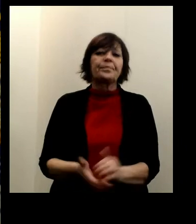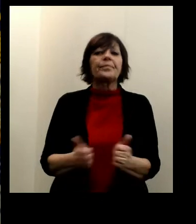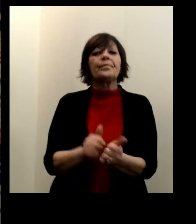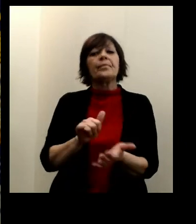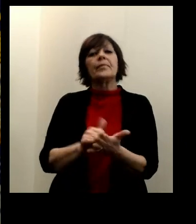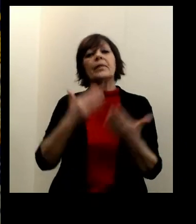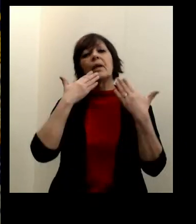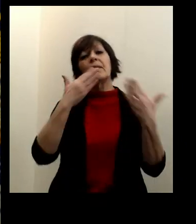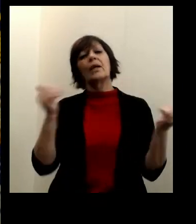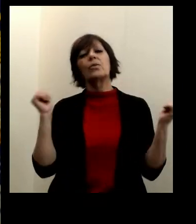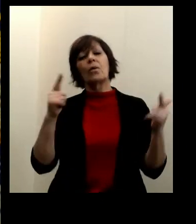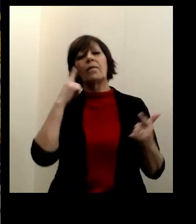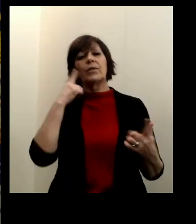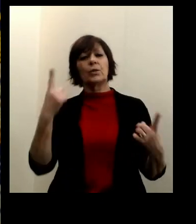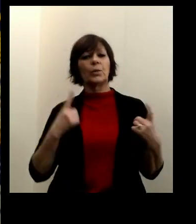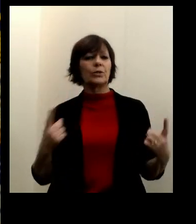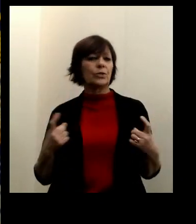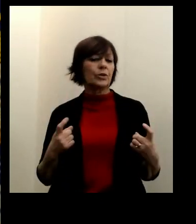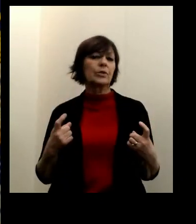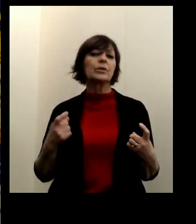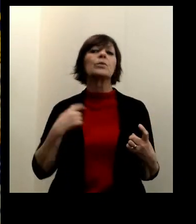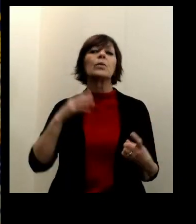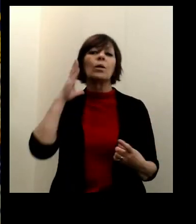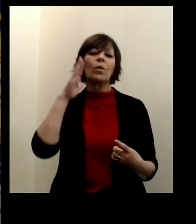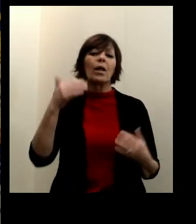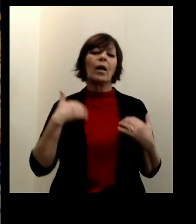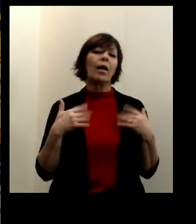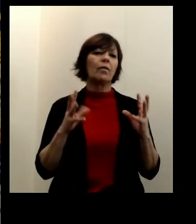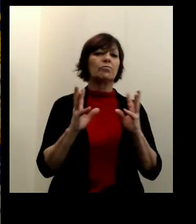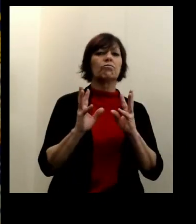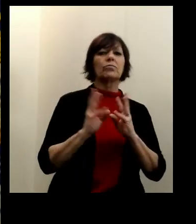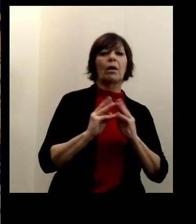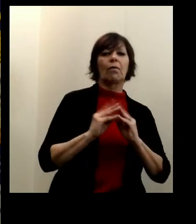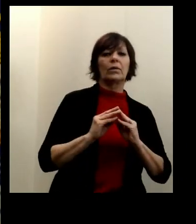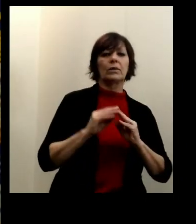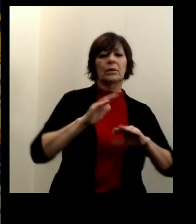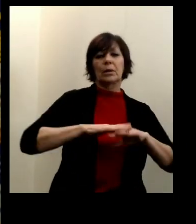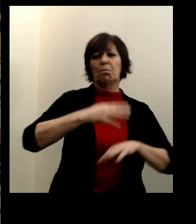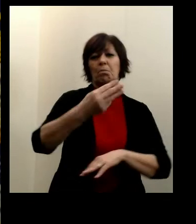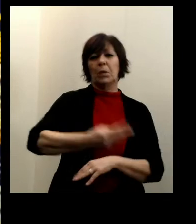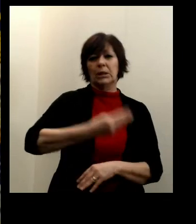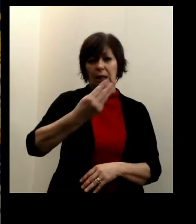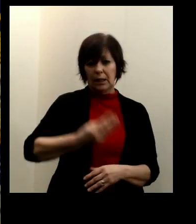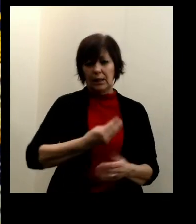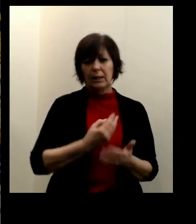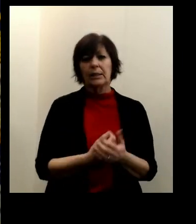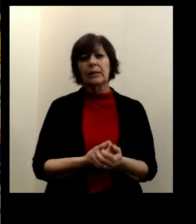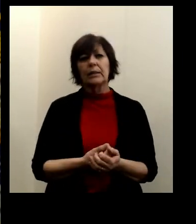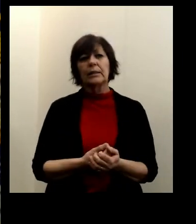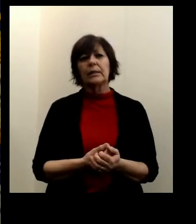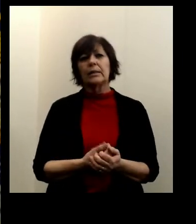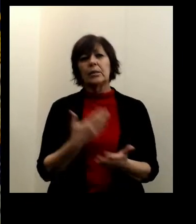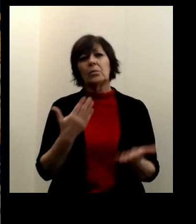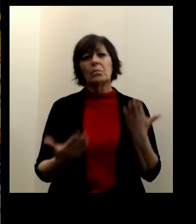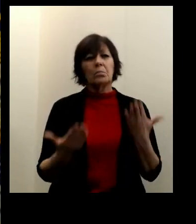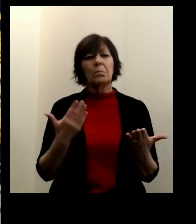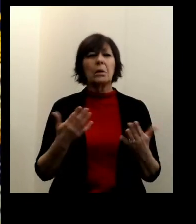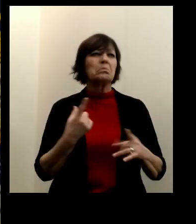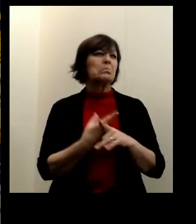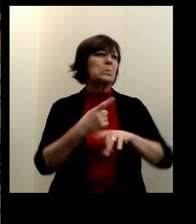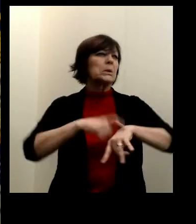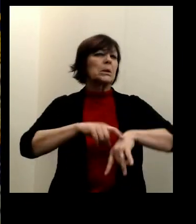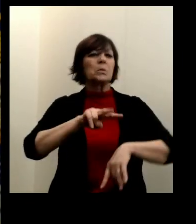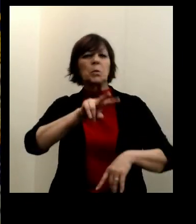I thank all the media for your questions. As I said, we will have a media briefing and a briefing to the public on Monday, probably at the normal time.